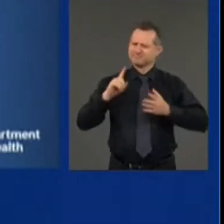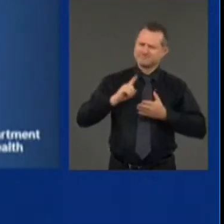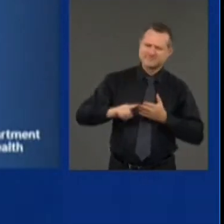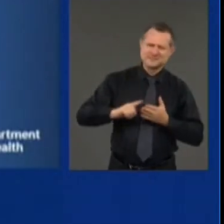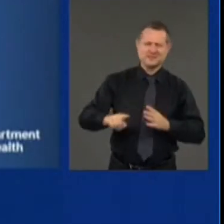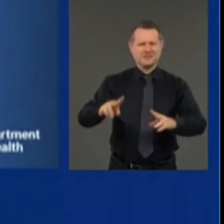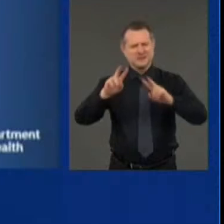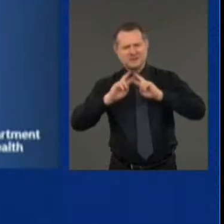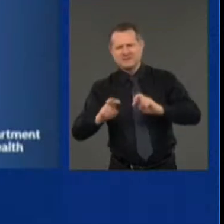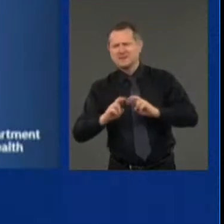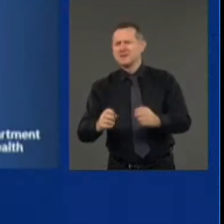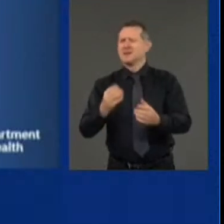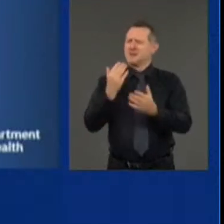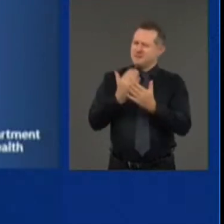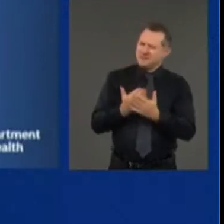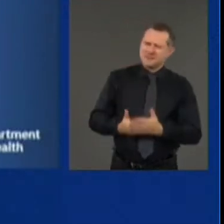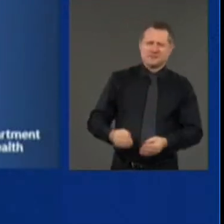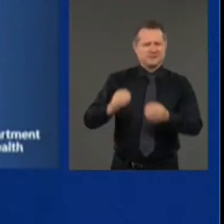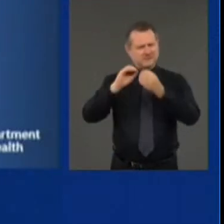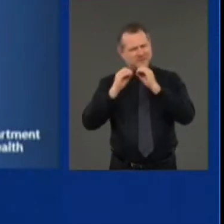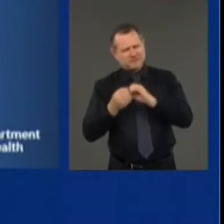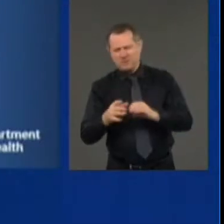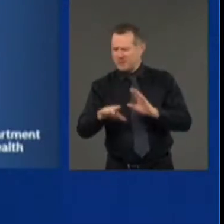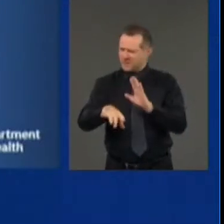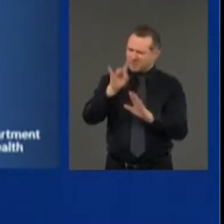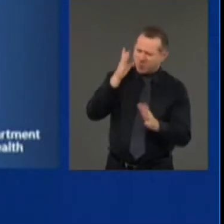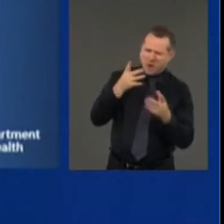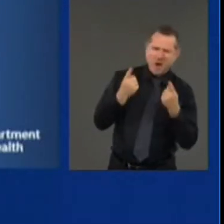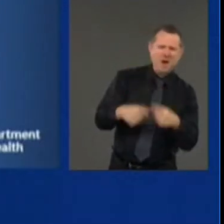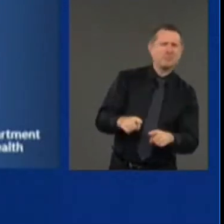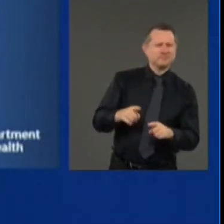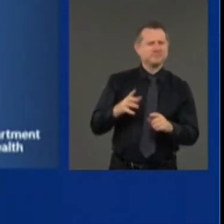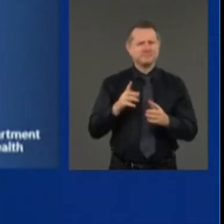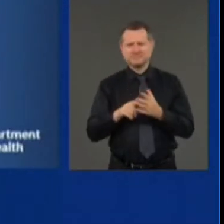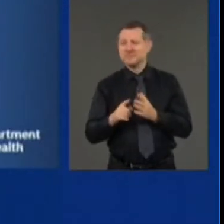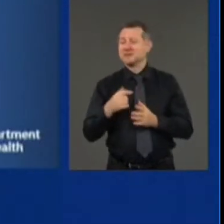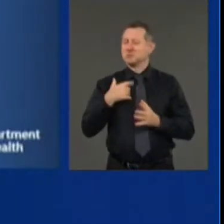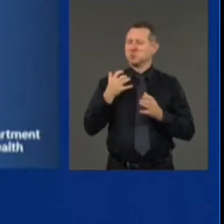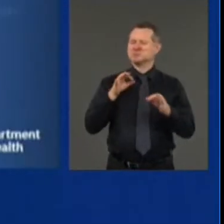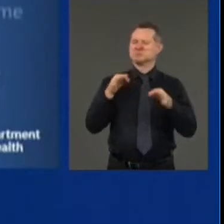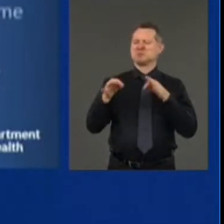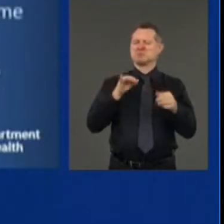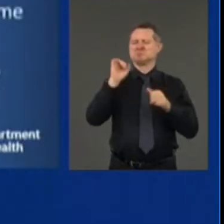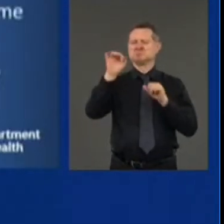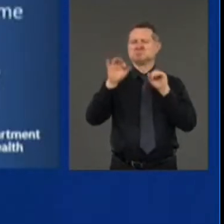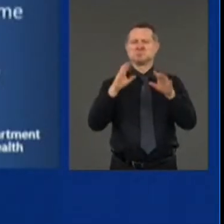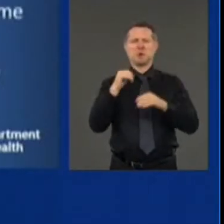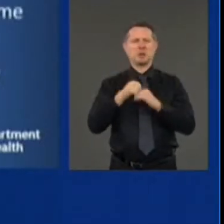to answer this important question. My department looked at this, and I want to go through that.